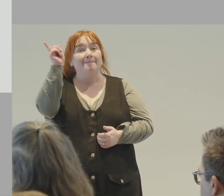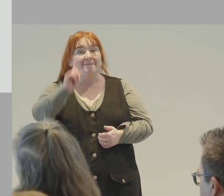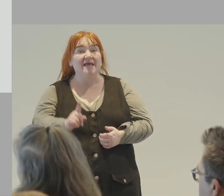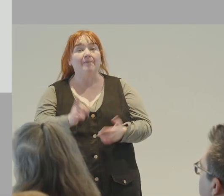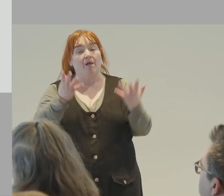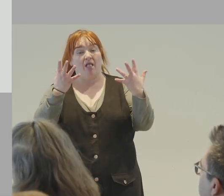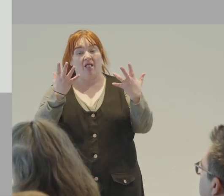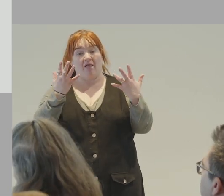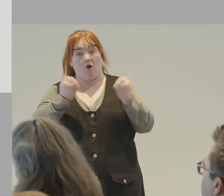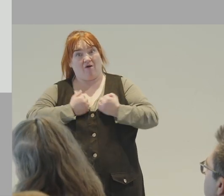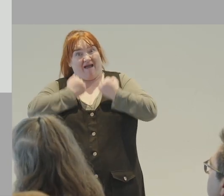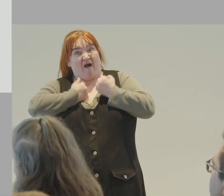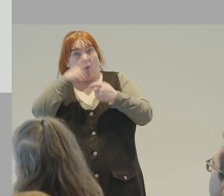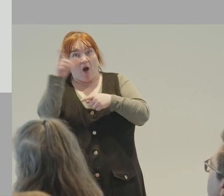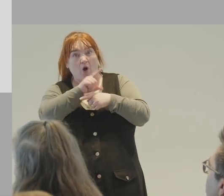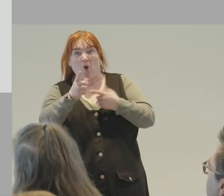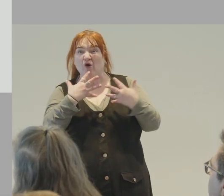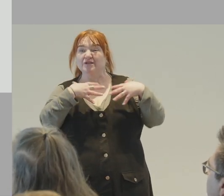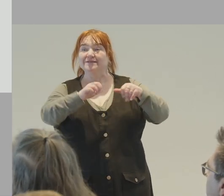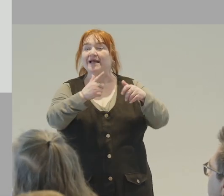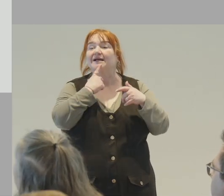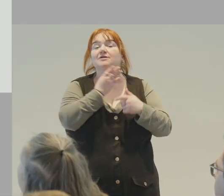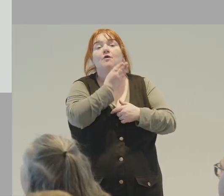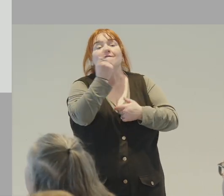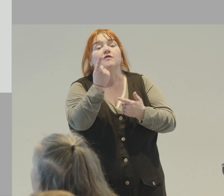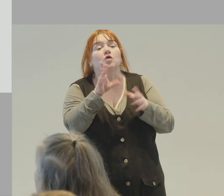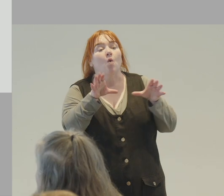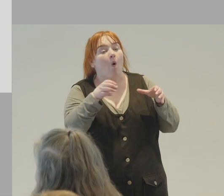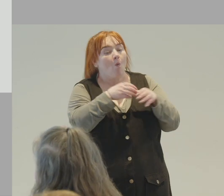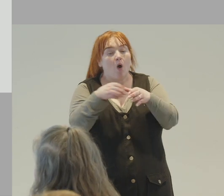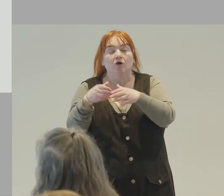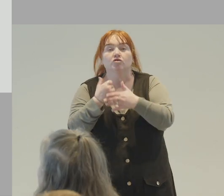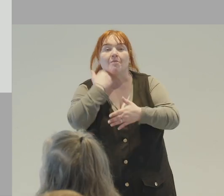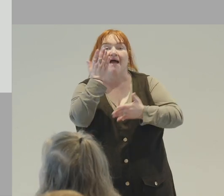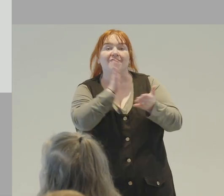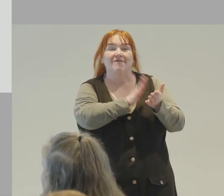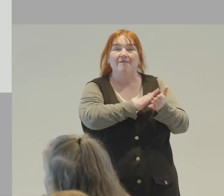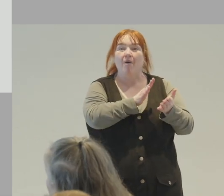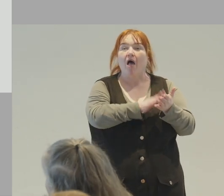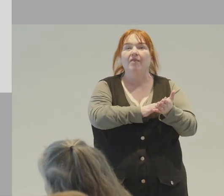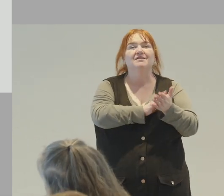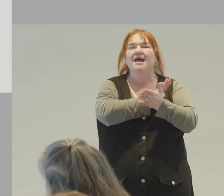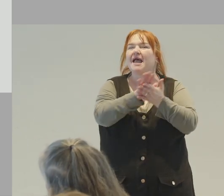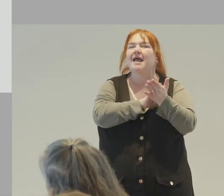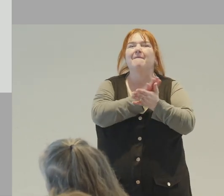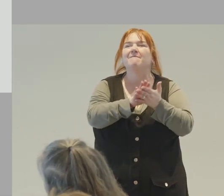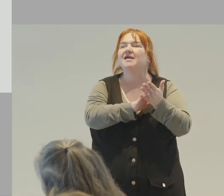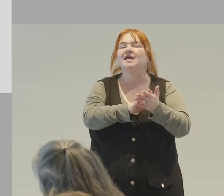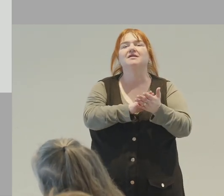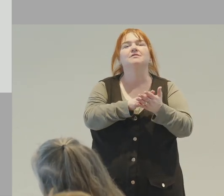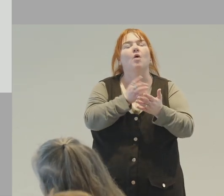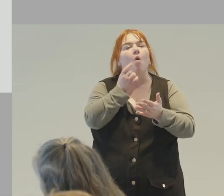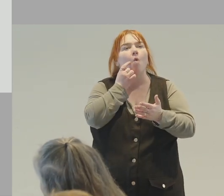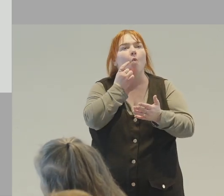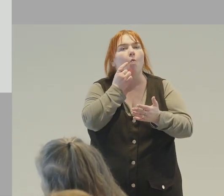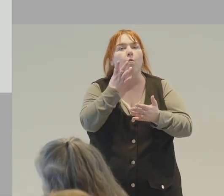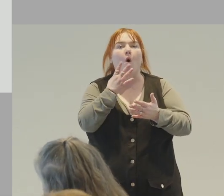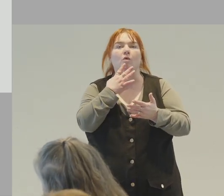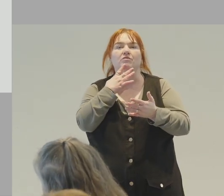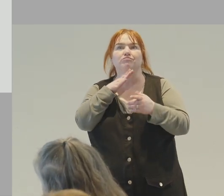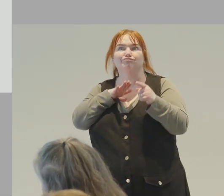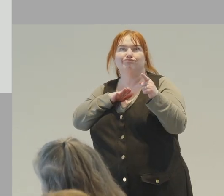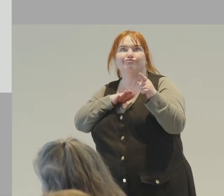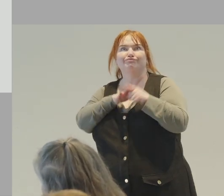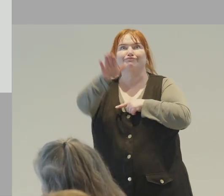only doing maybe a couple of workshops a month, it's very normal for self-employed people to not suddenly have a business in the first year of their work, and Access to